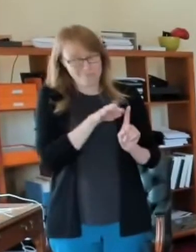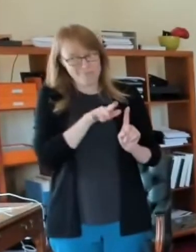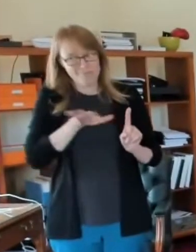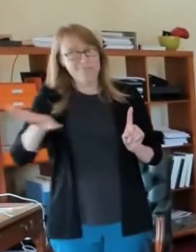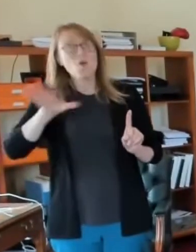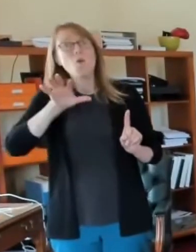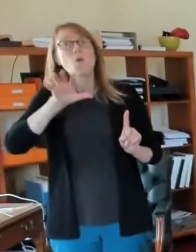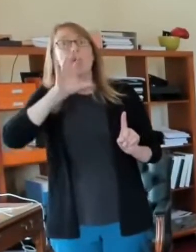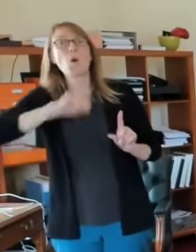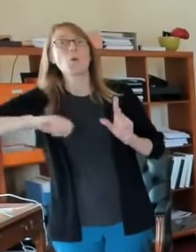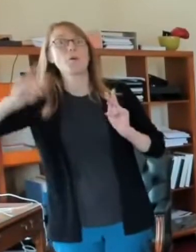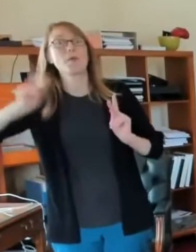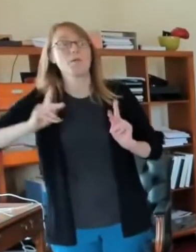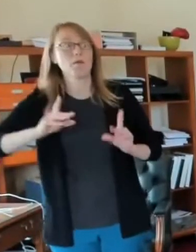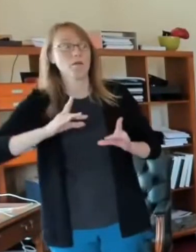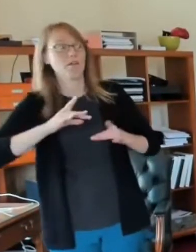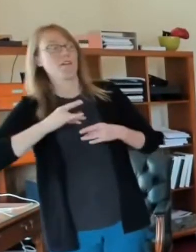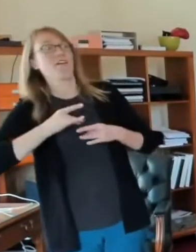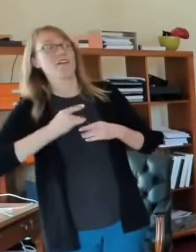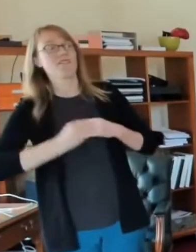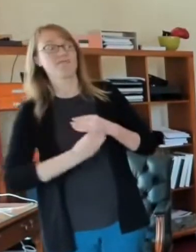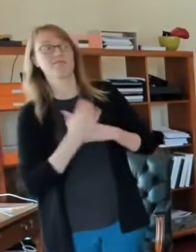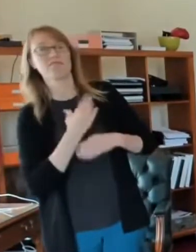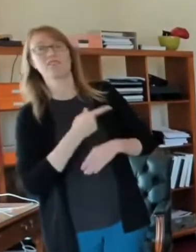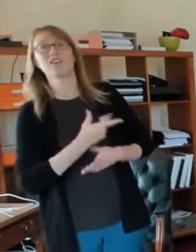be wearing a mask everywhere.